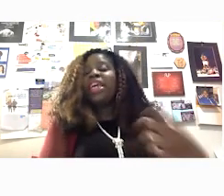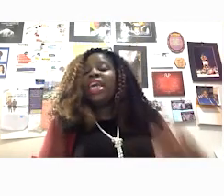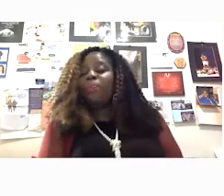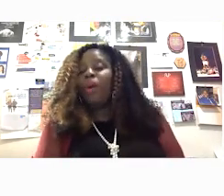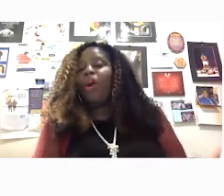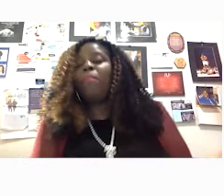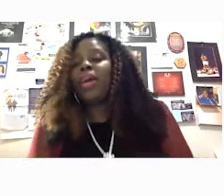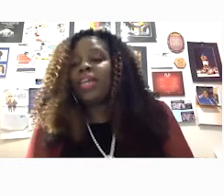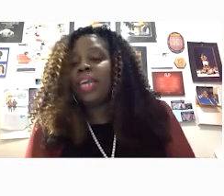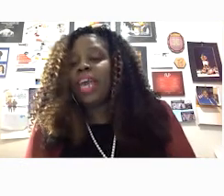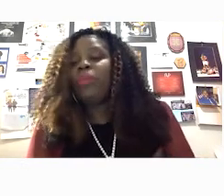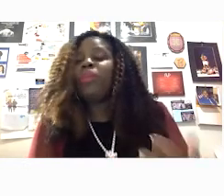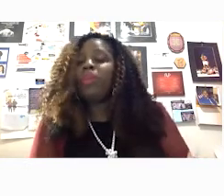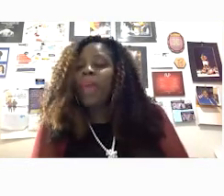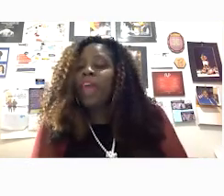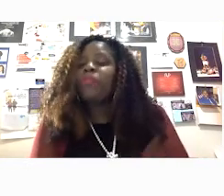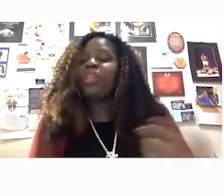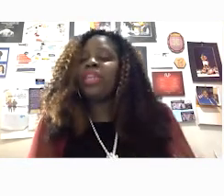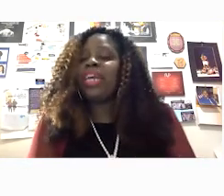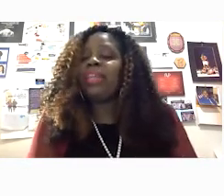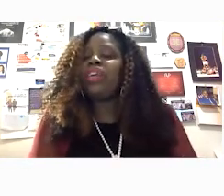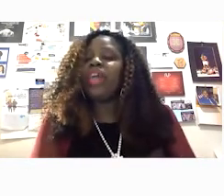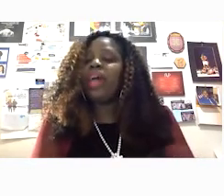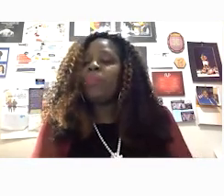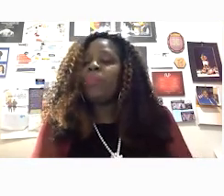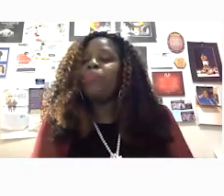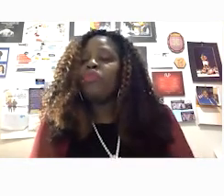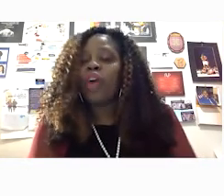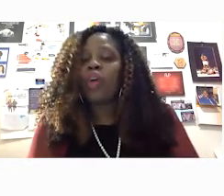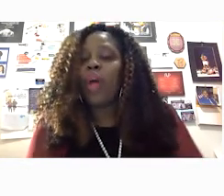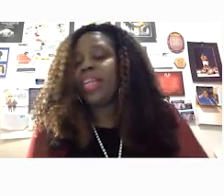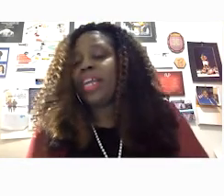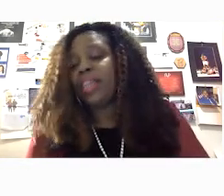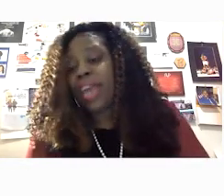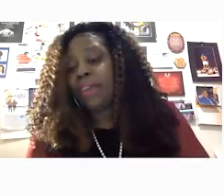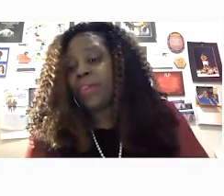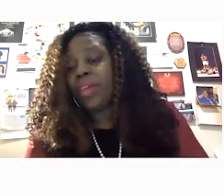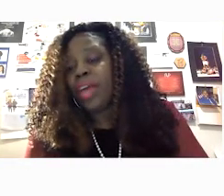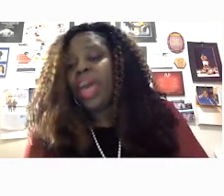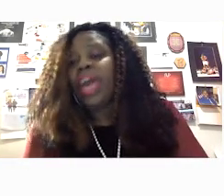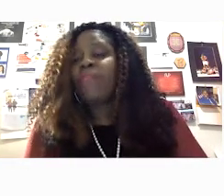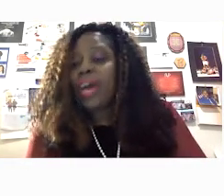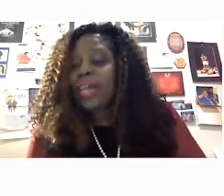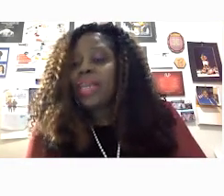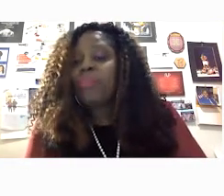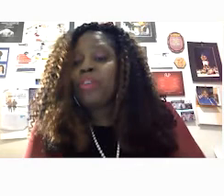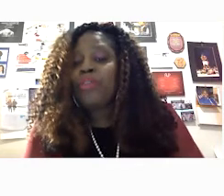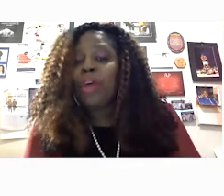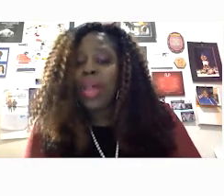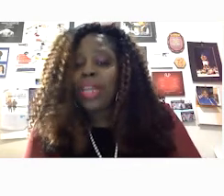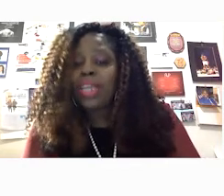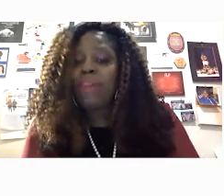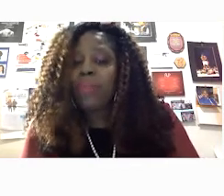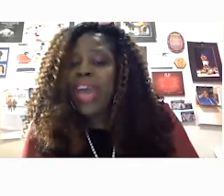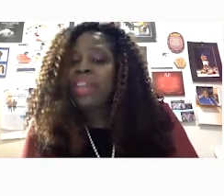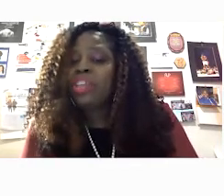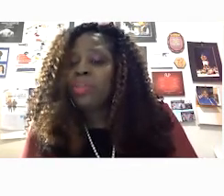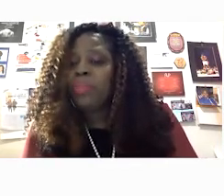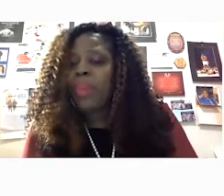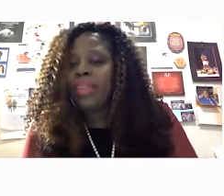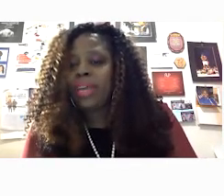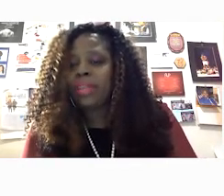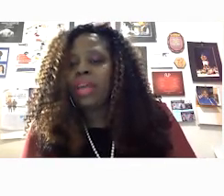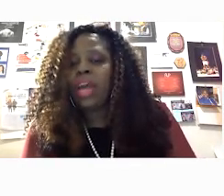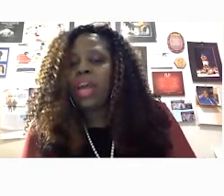want to keep our money, and we want to pay for the things that are going to help improve our quality of life. And for us to improve our quality of life, we got to